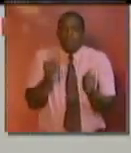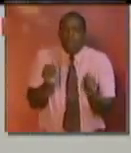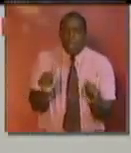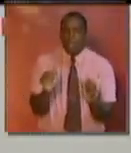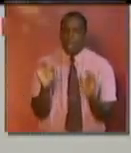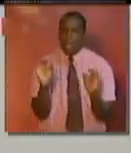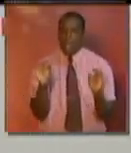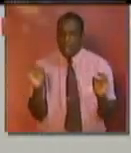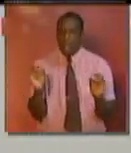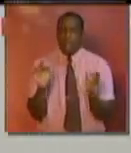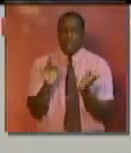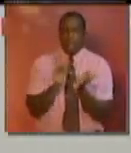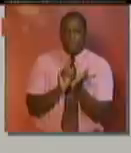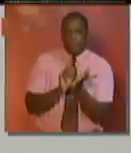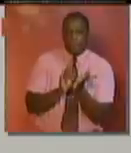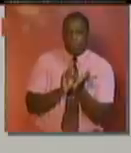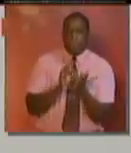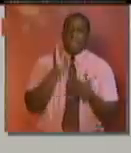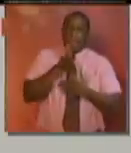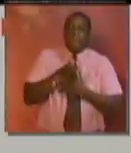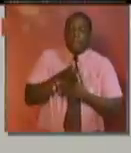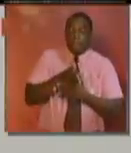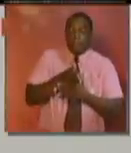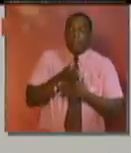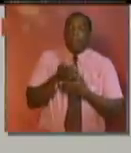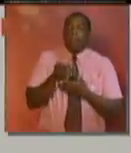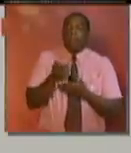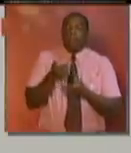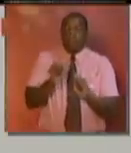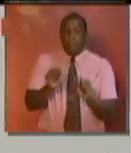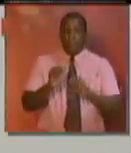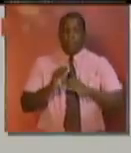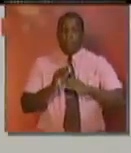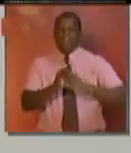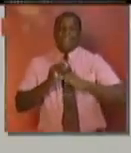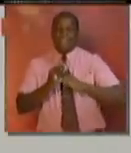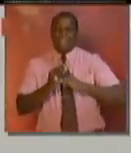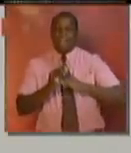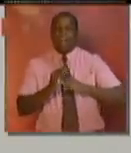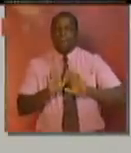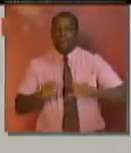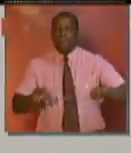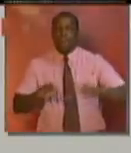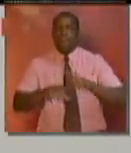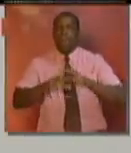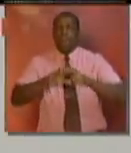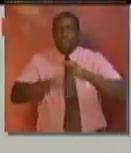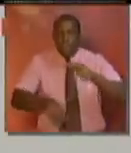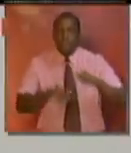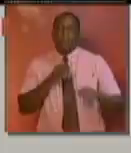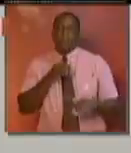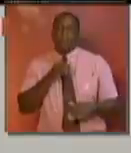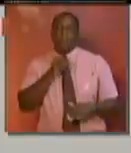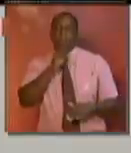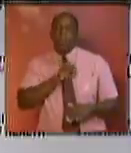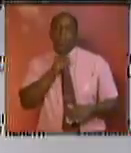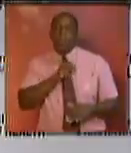interventions and public health measures to continue to protect that age group, even though they can't be vaccinated at this